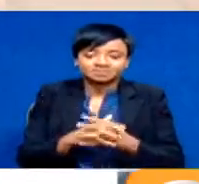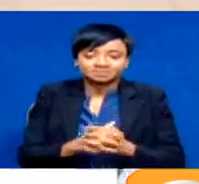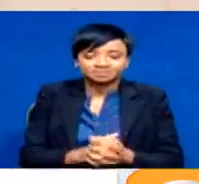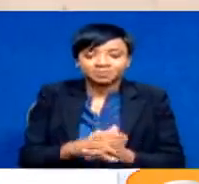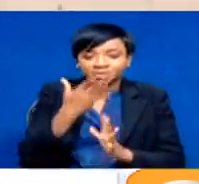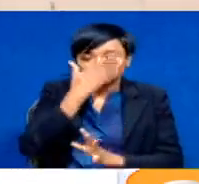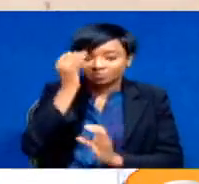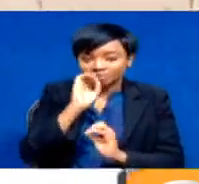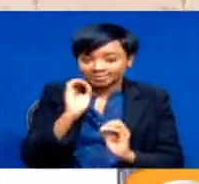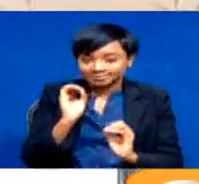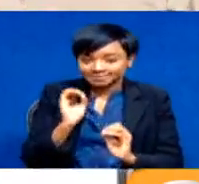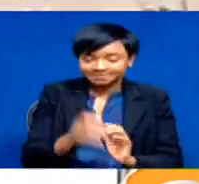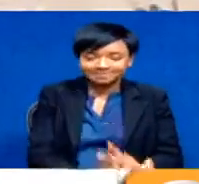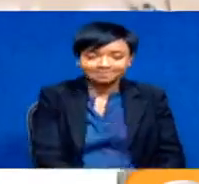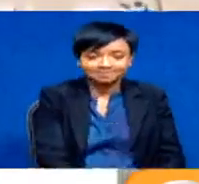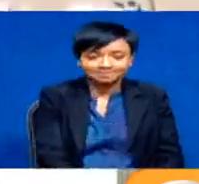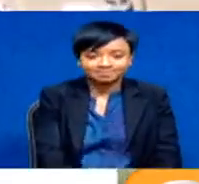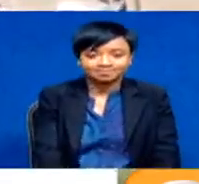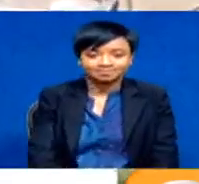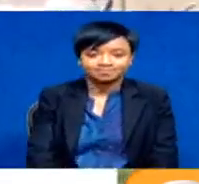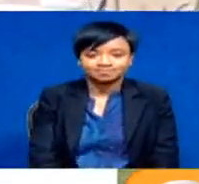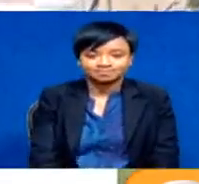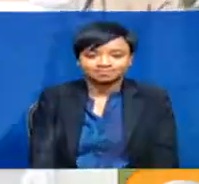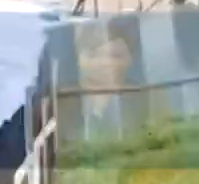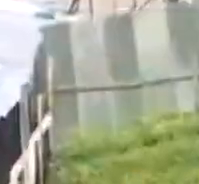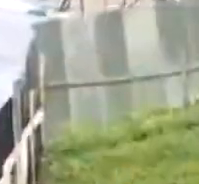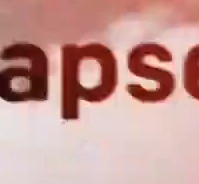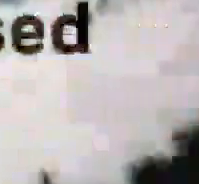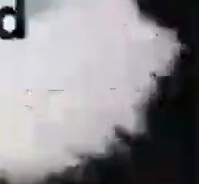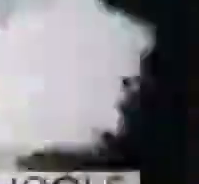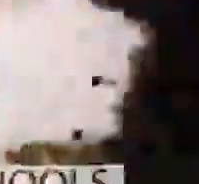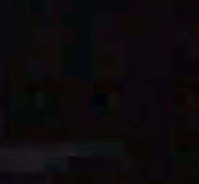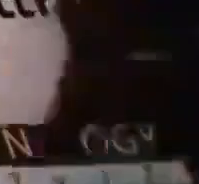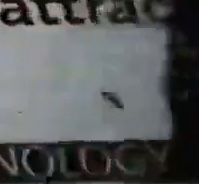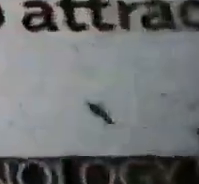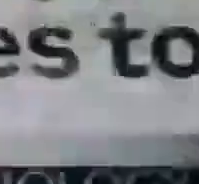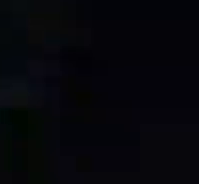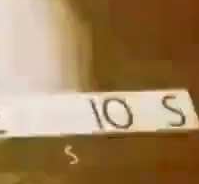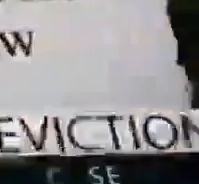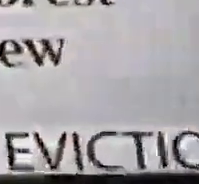That's your national reminder of the week, lest you forget.